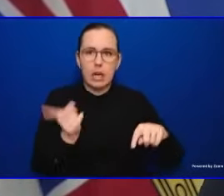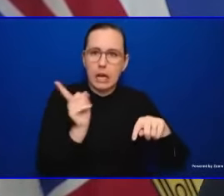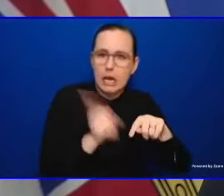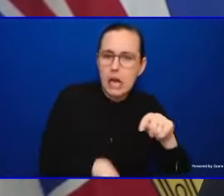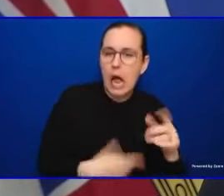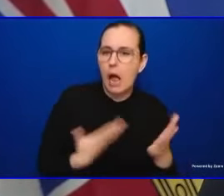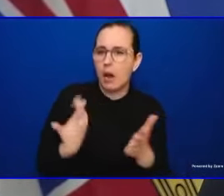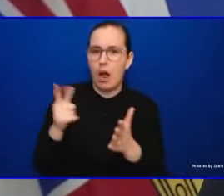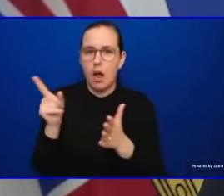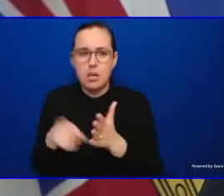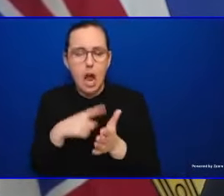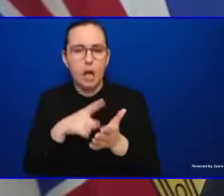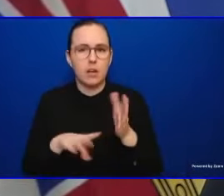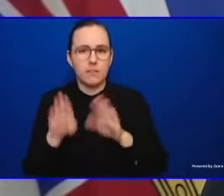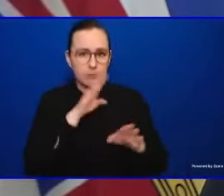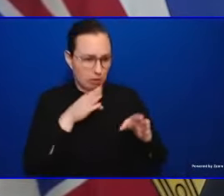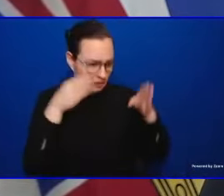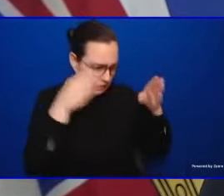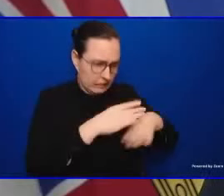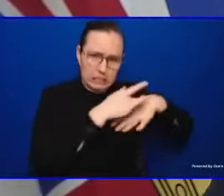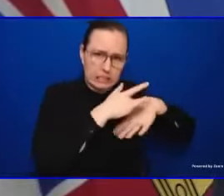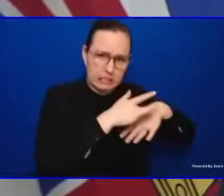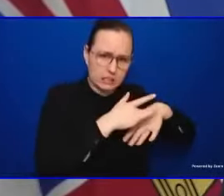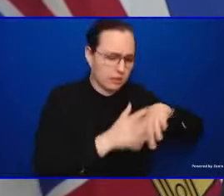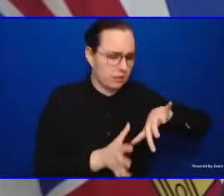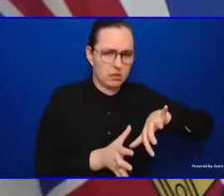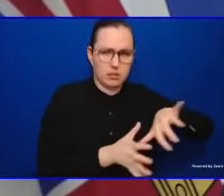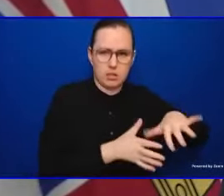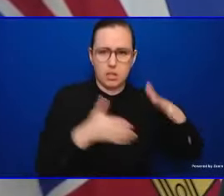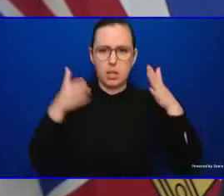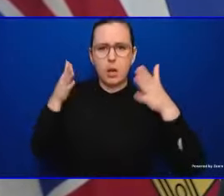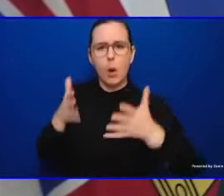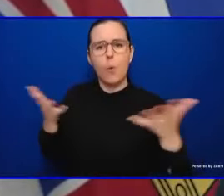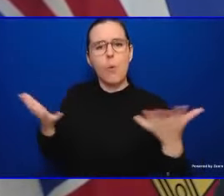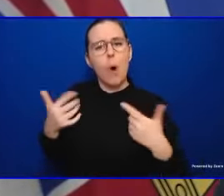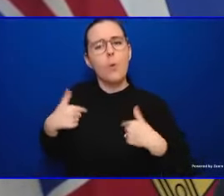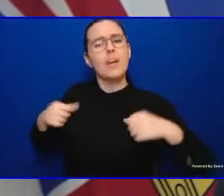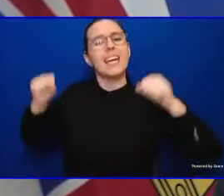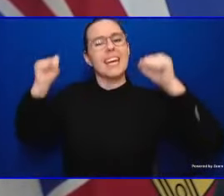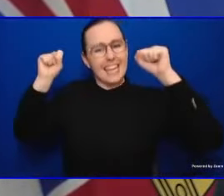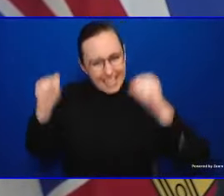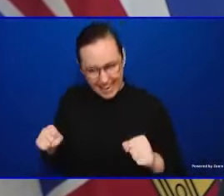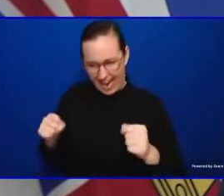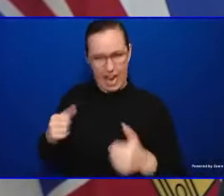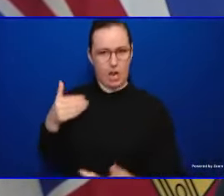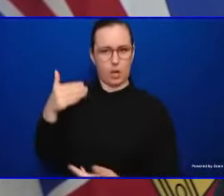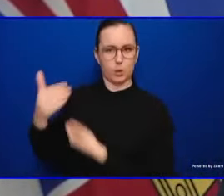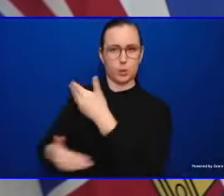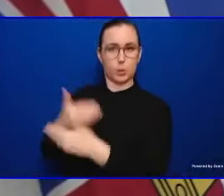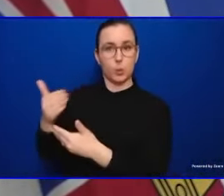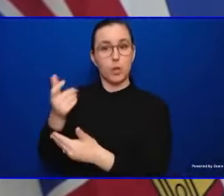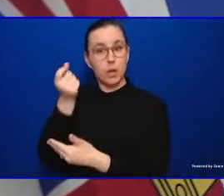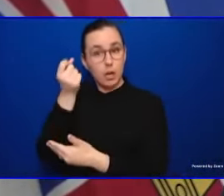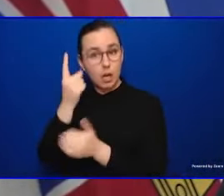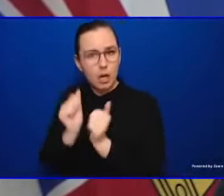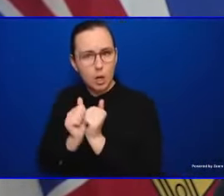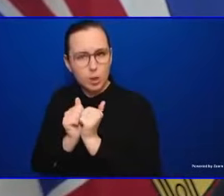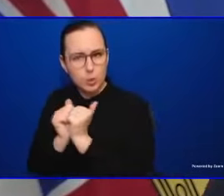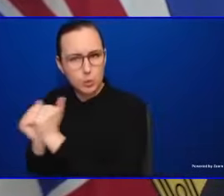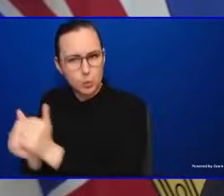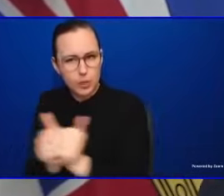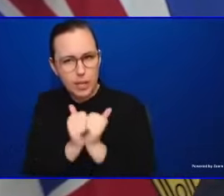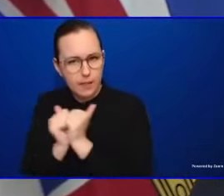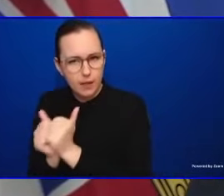the power and the ability we have to loosen COVID's hold. I want to express my appreciation to healthcare